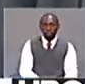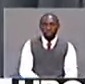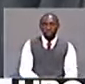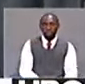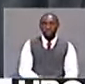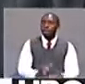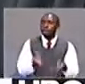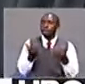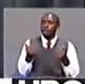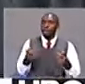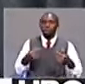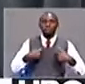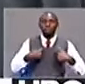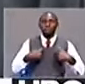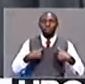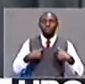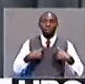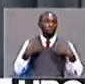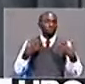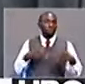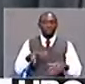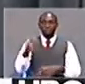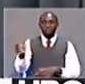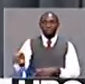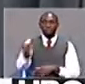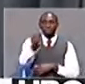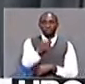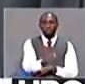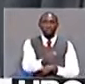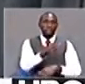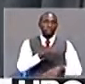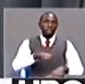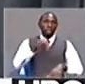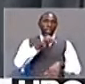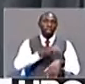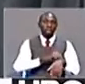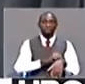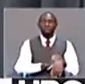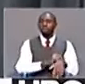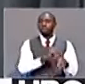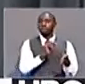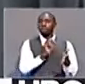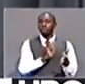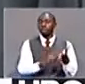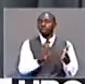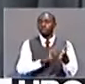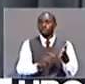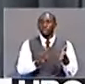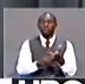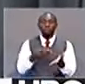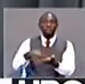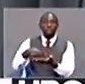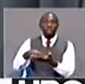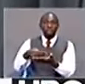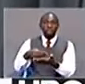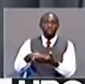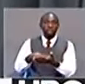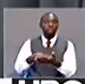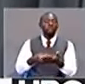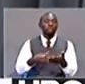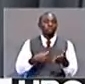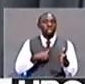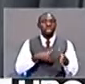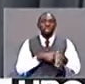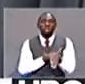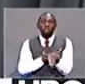2019. And I was appointed the National Secretary for Finance. I was the chief fundraiser. And we moved